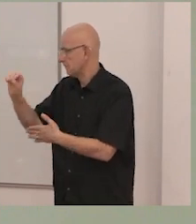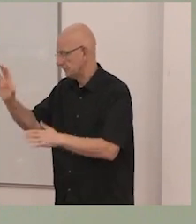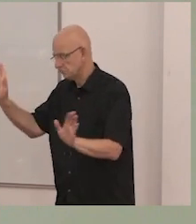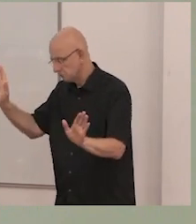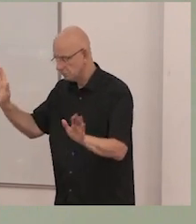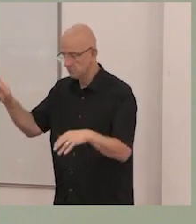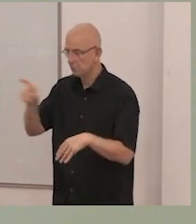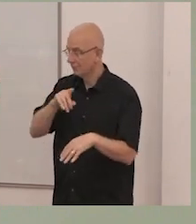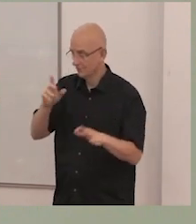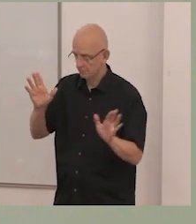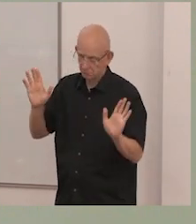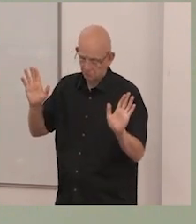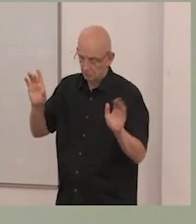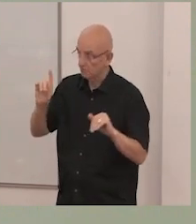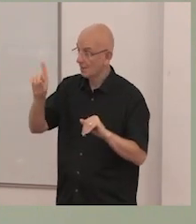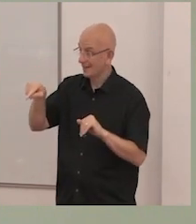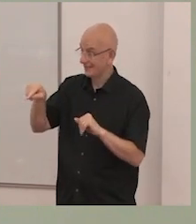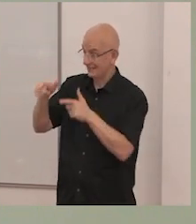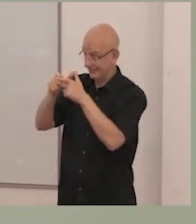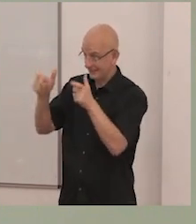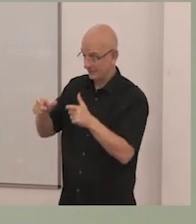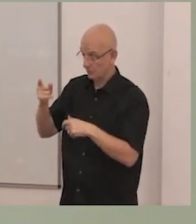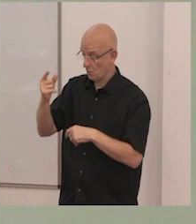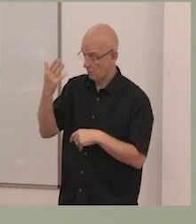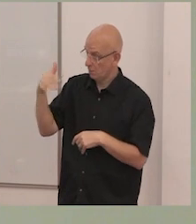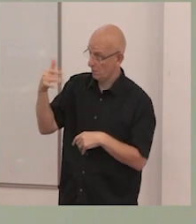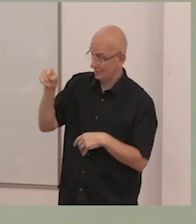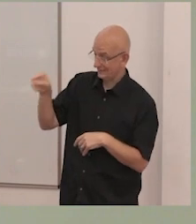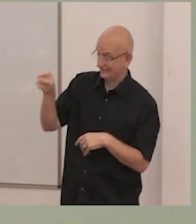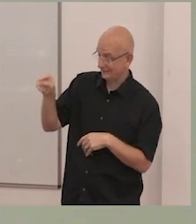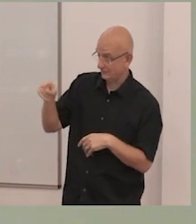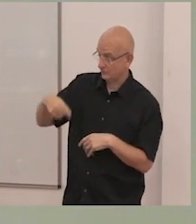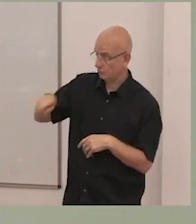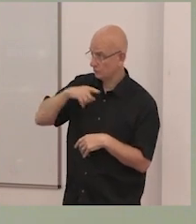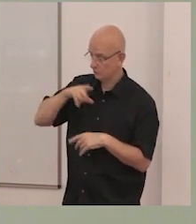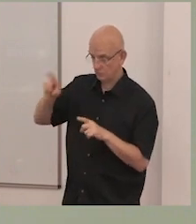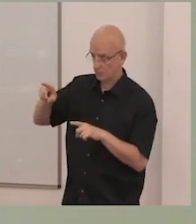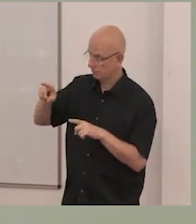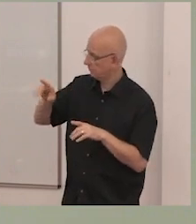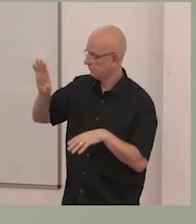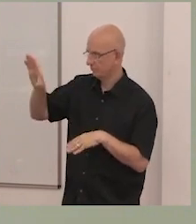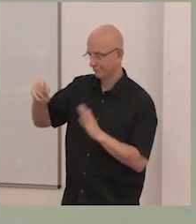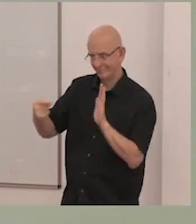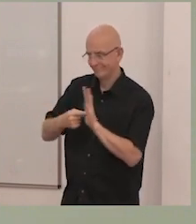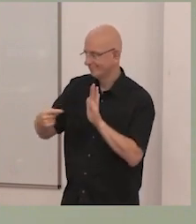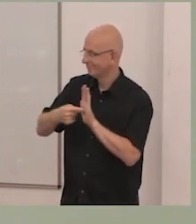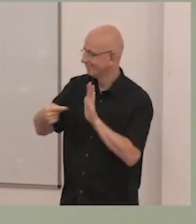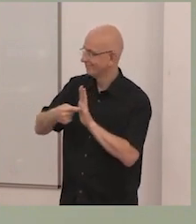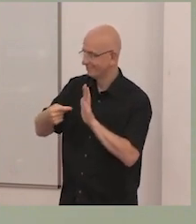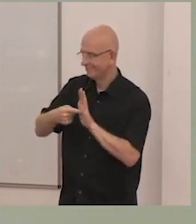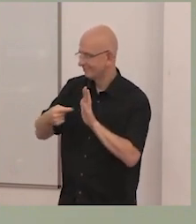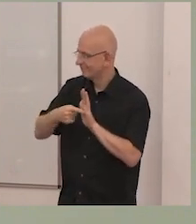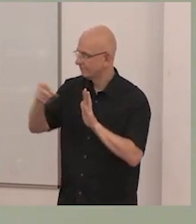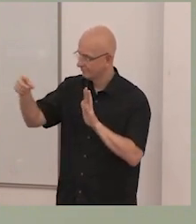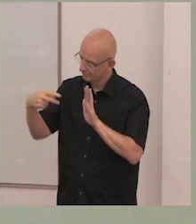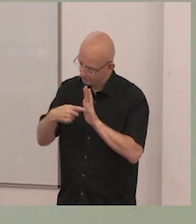what we should keep recommending. So CRPD convention, of